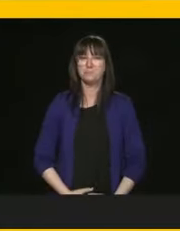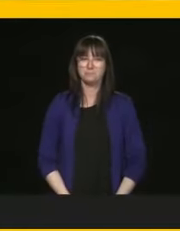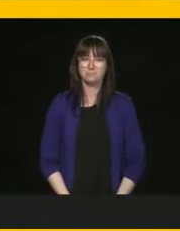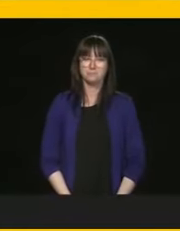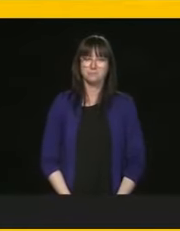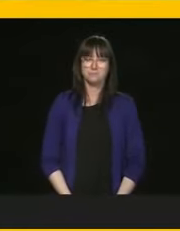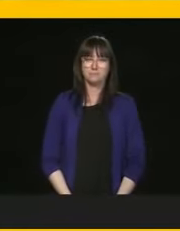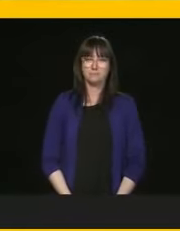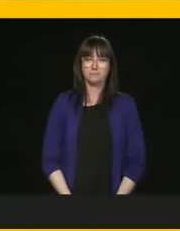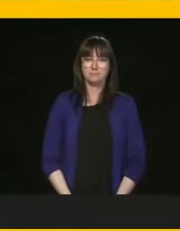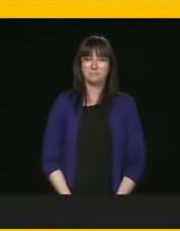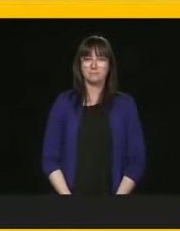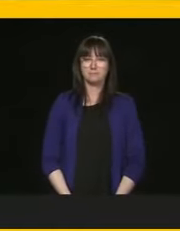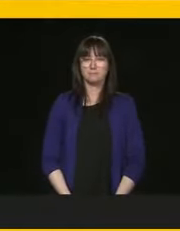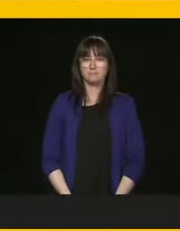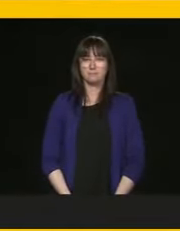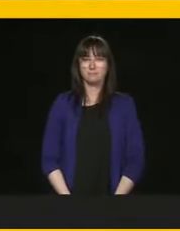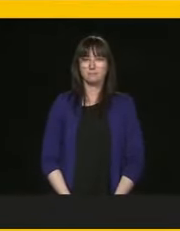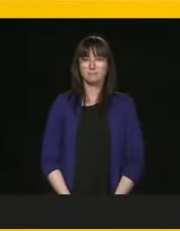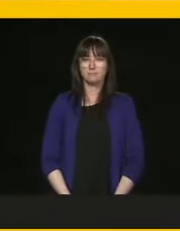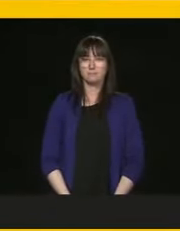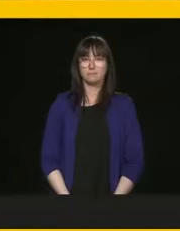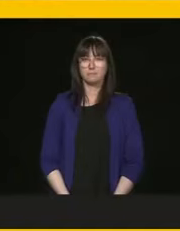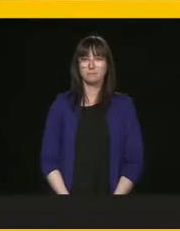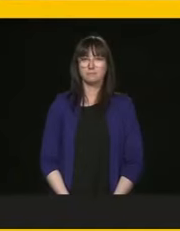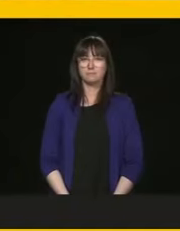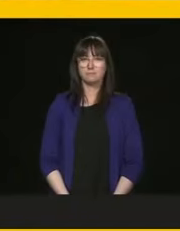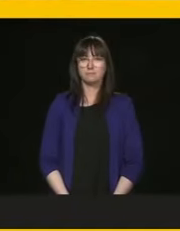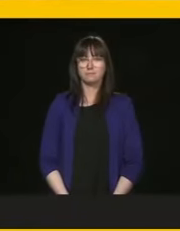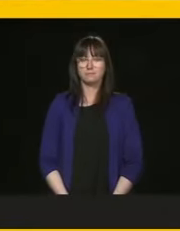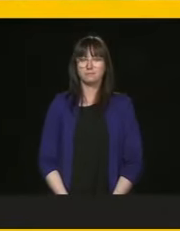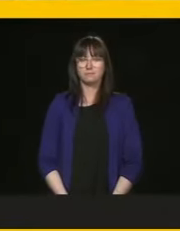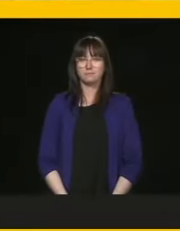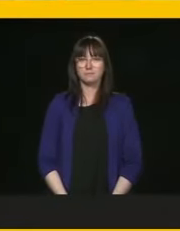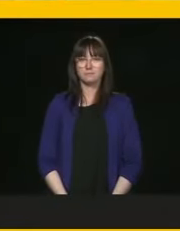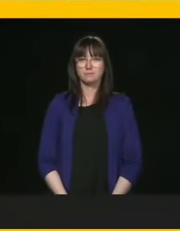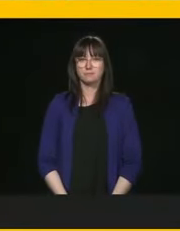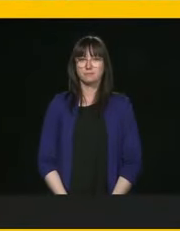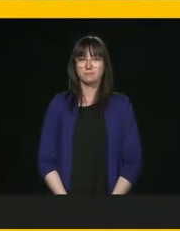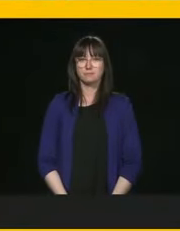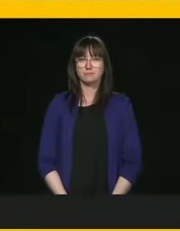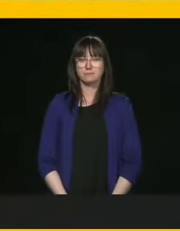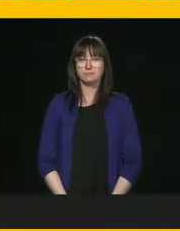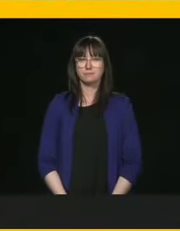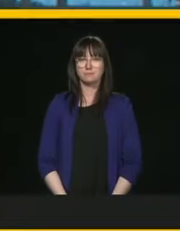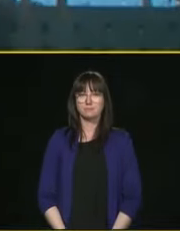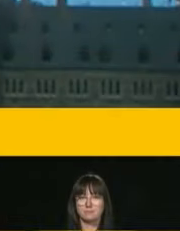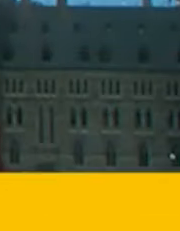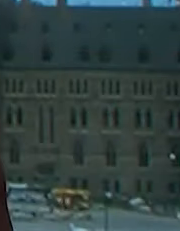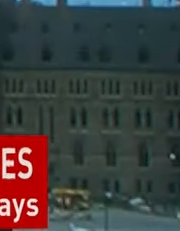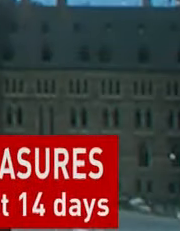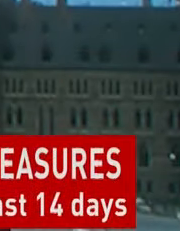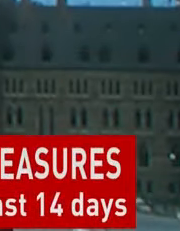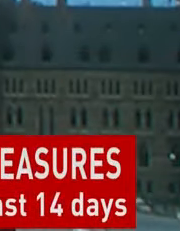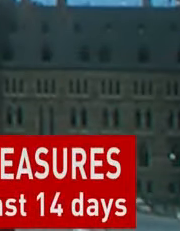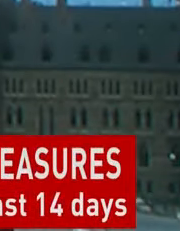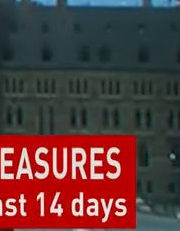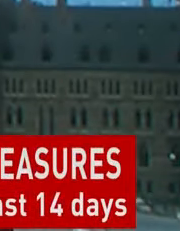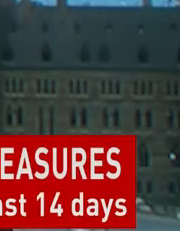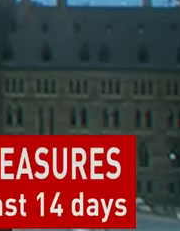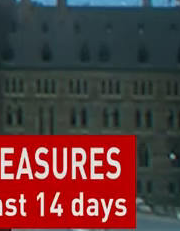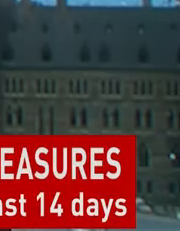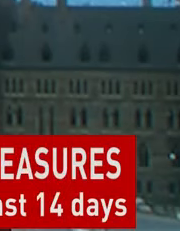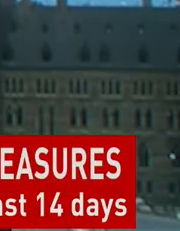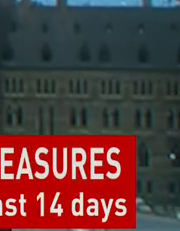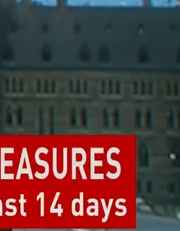The federal cabinet ministers briefing and public health officials briefing, just a few ministers there today. Let